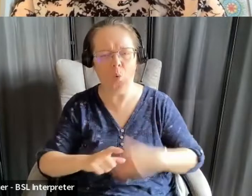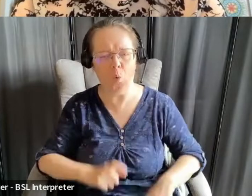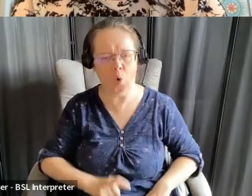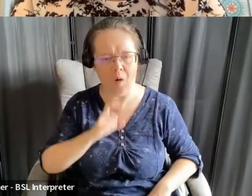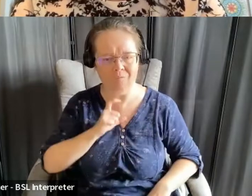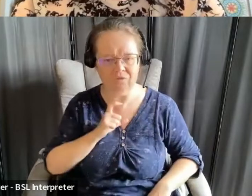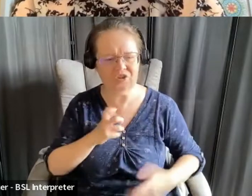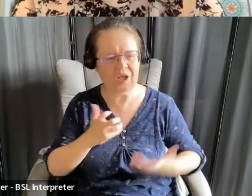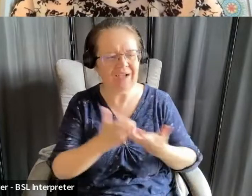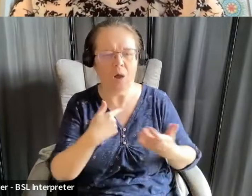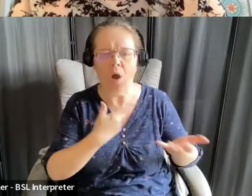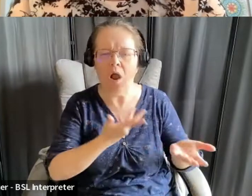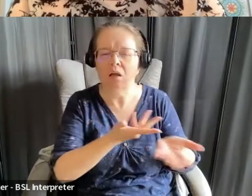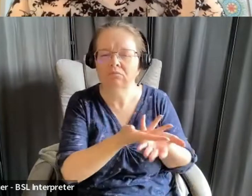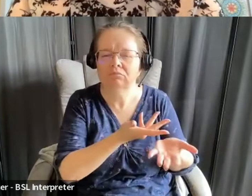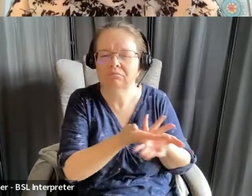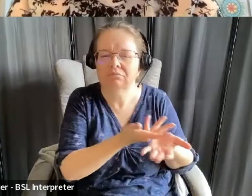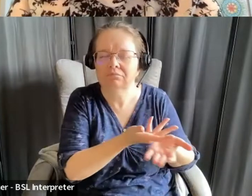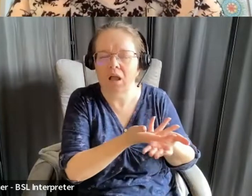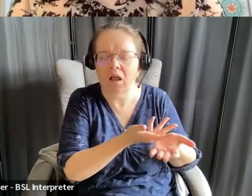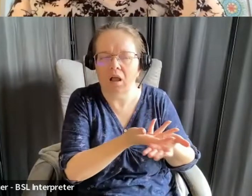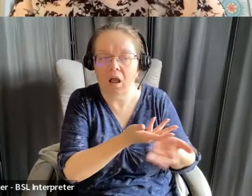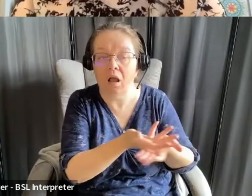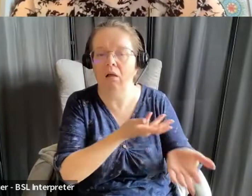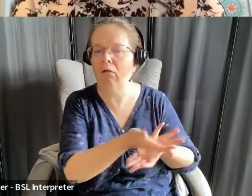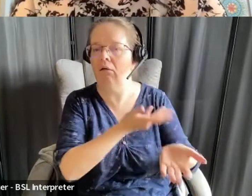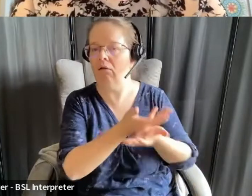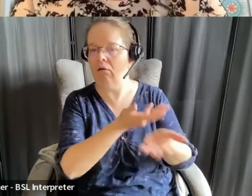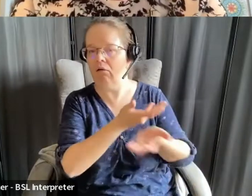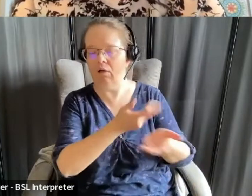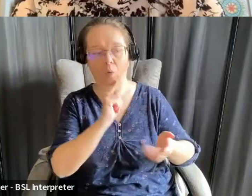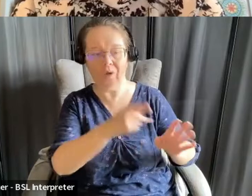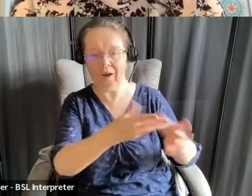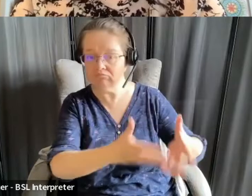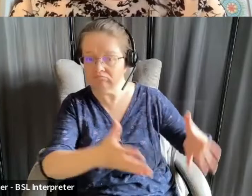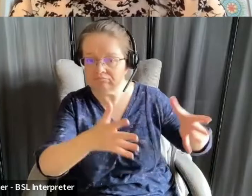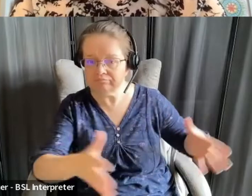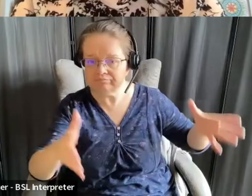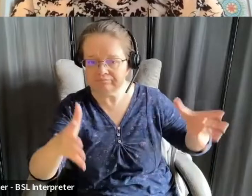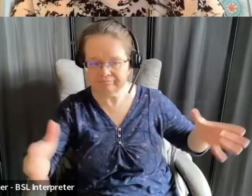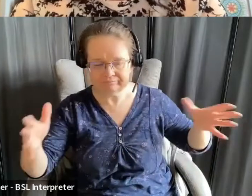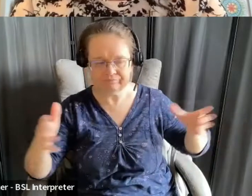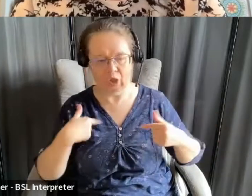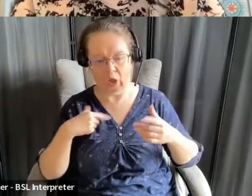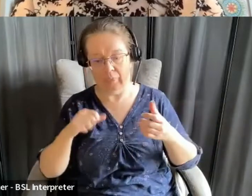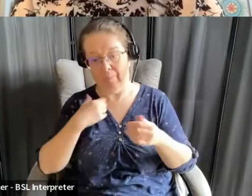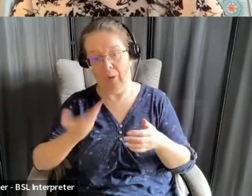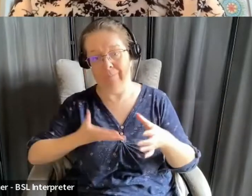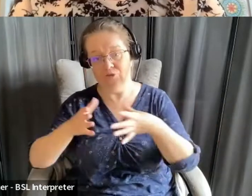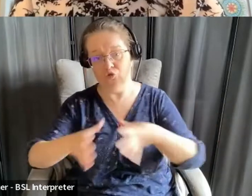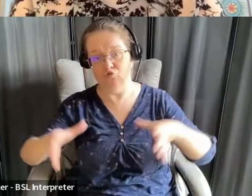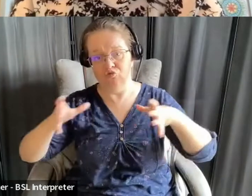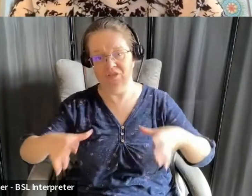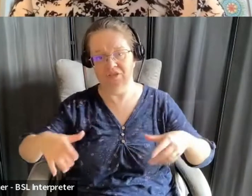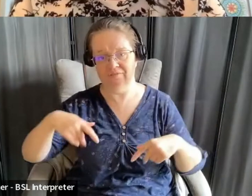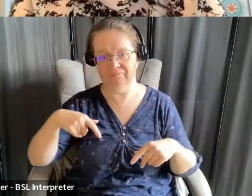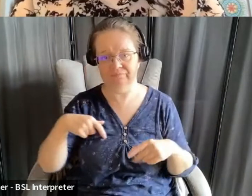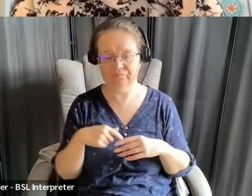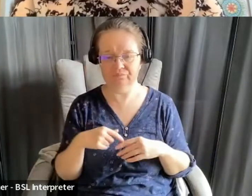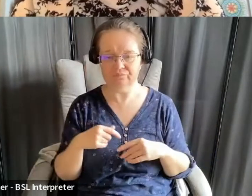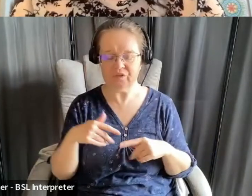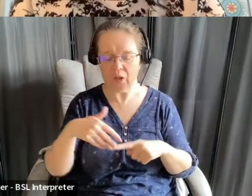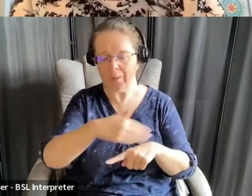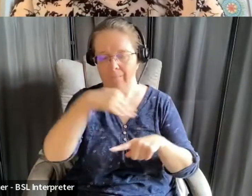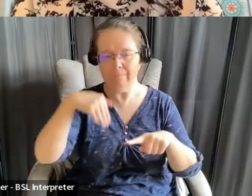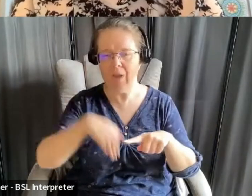I talk to people, and grow. I'm trying in the background. I'm actually growing another business behind me called No More Boundaries,